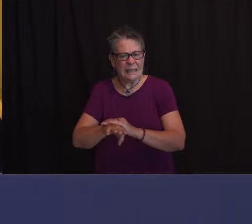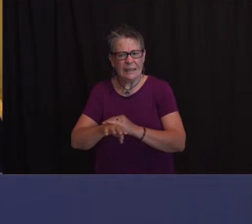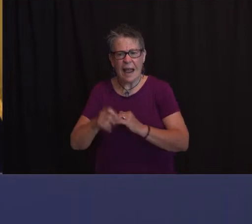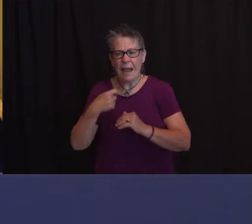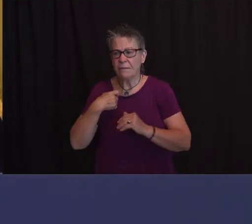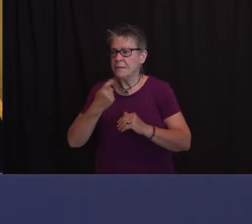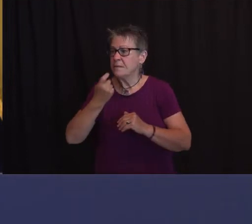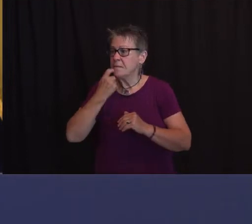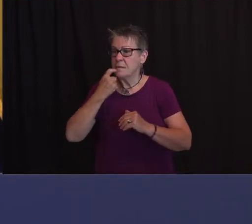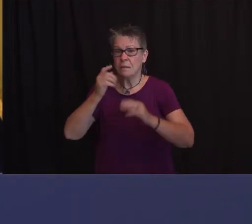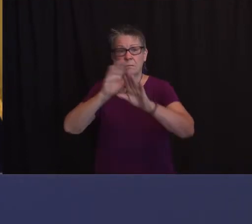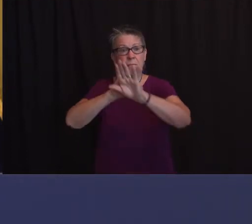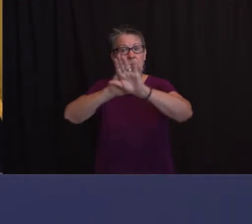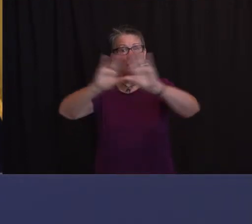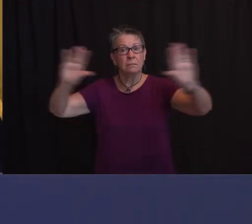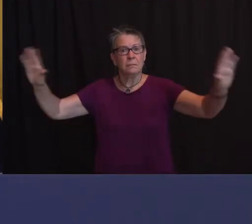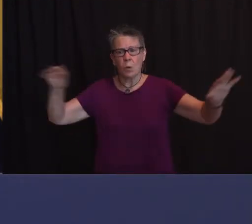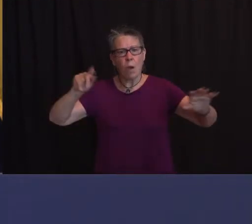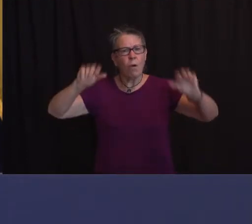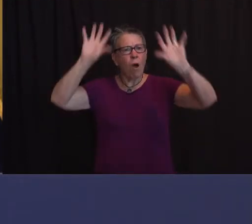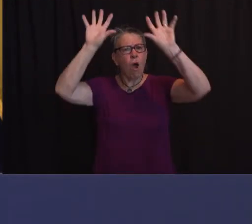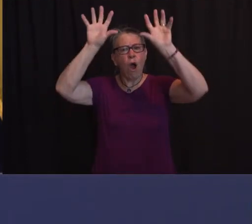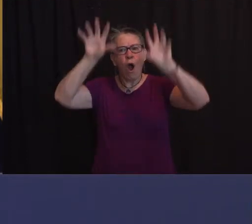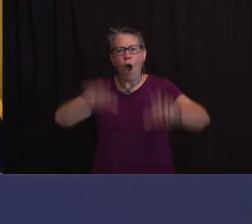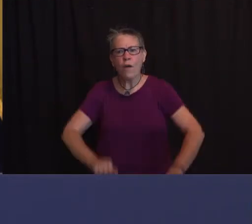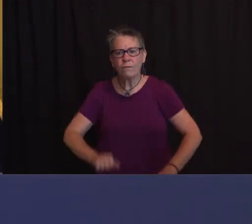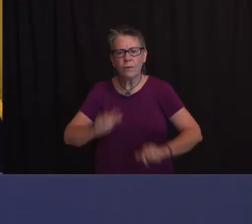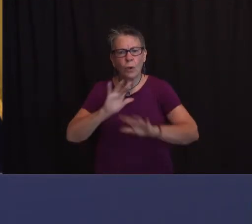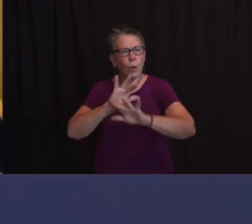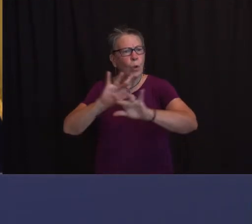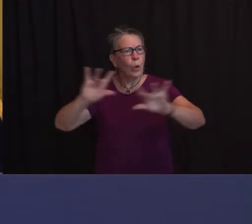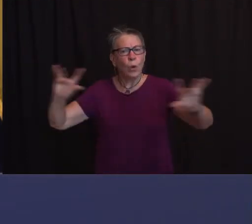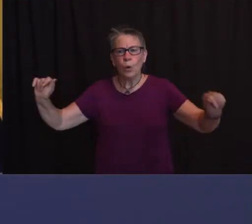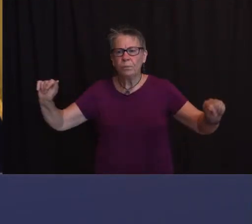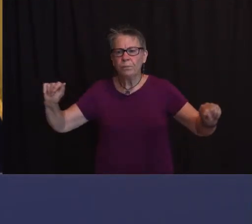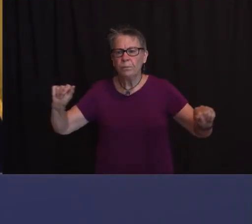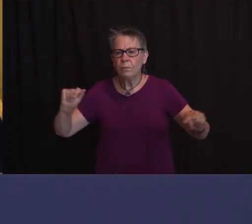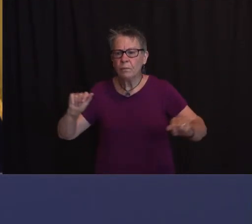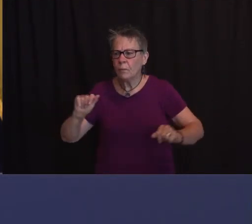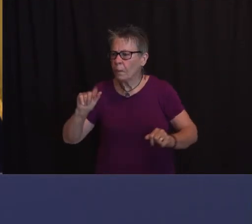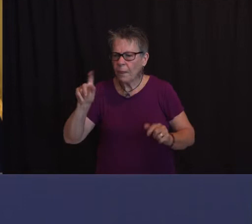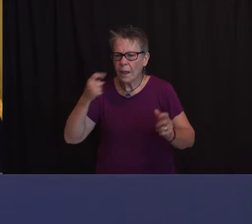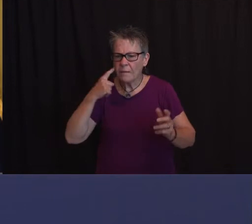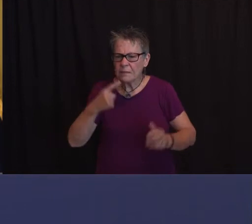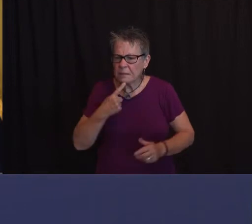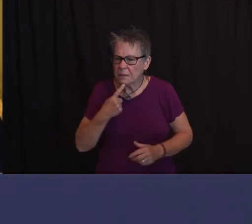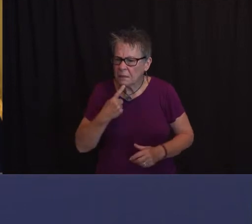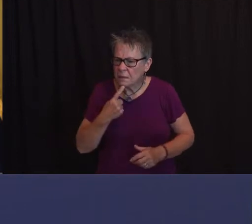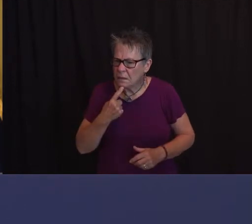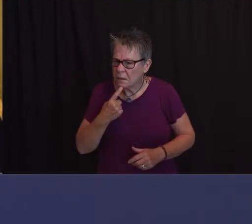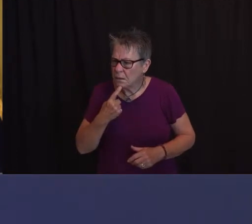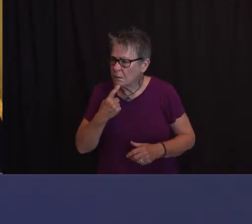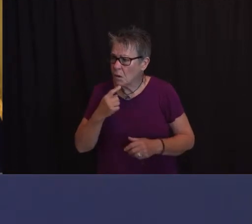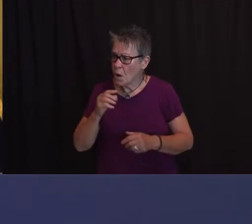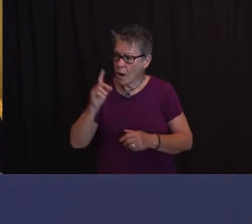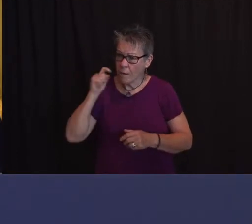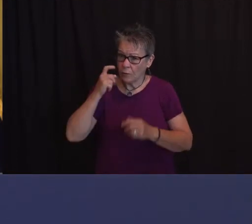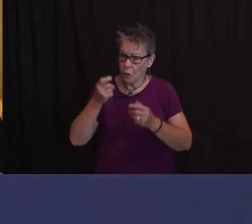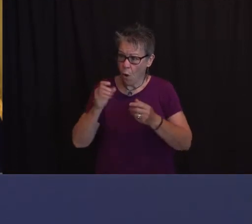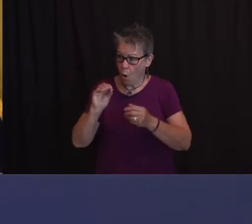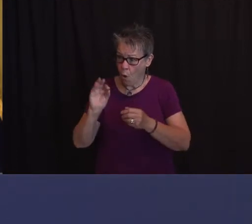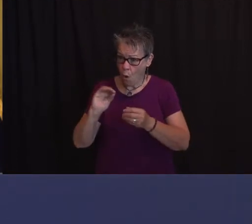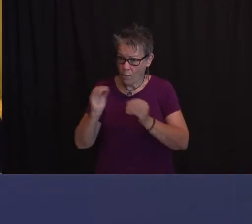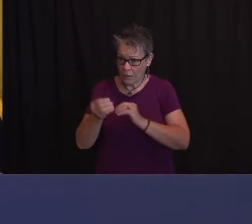government offices continue to be closed. We've heard some departments are planning a reopening. I believe the DEP